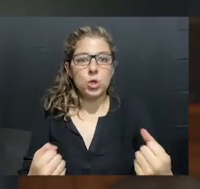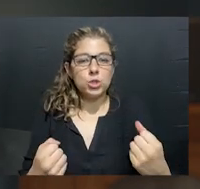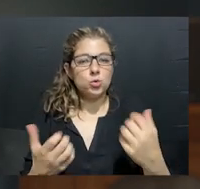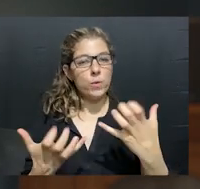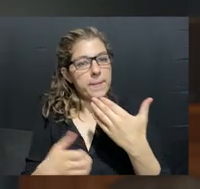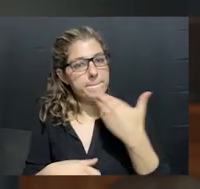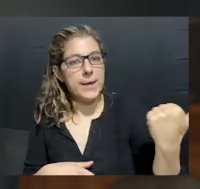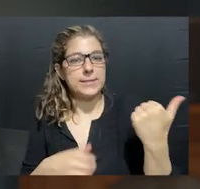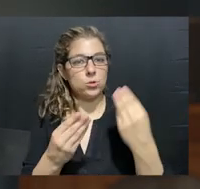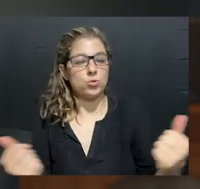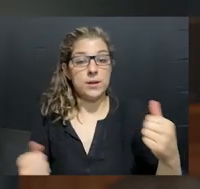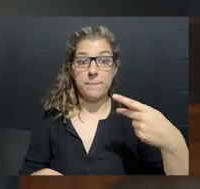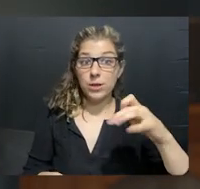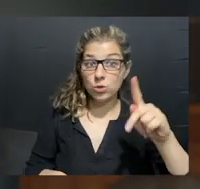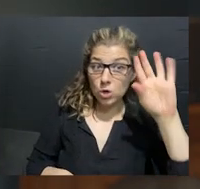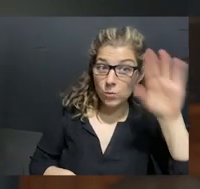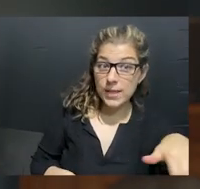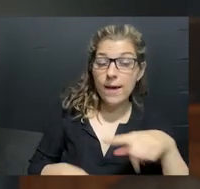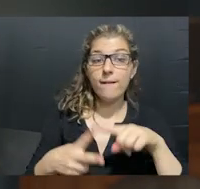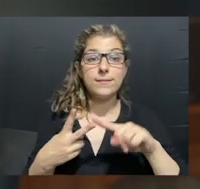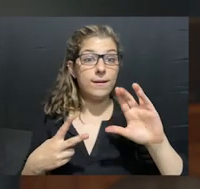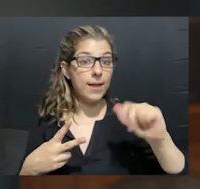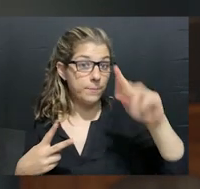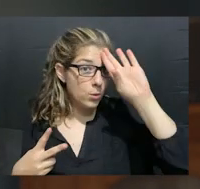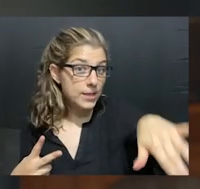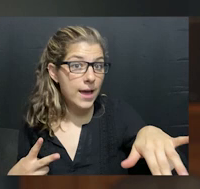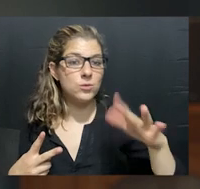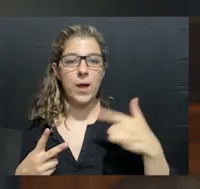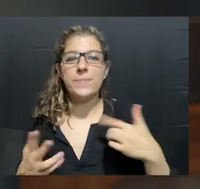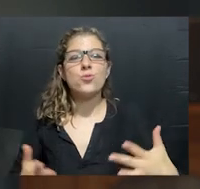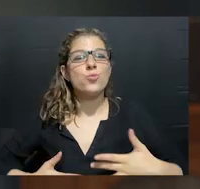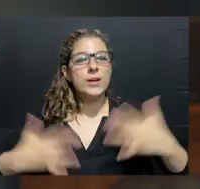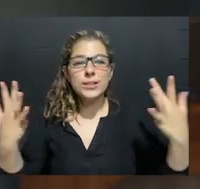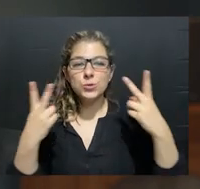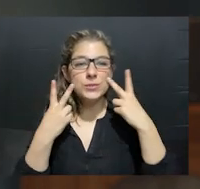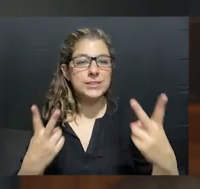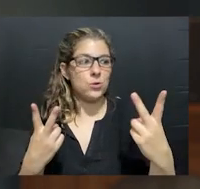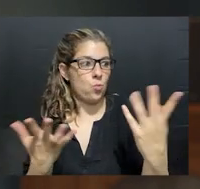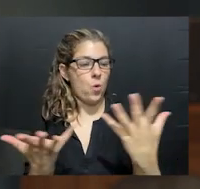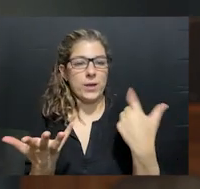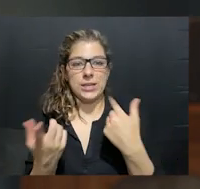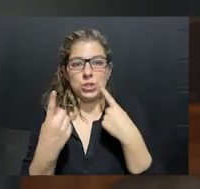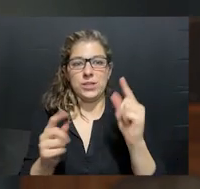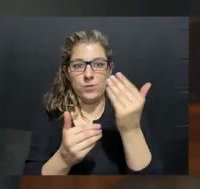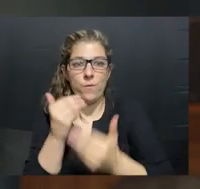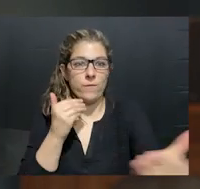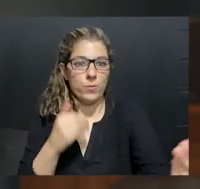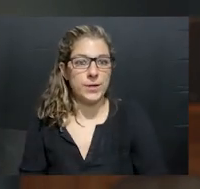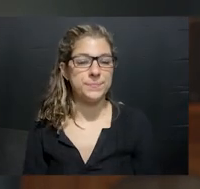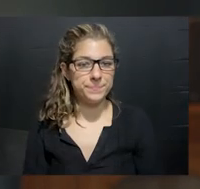solutions. Patrick knows that, CAP knows that, and that's why I'm thrilled to see what we can achieve going